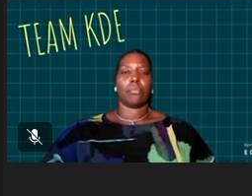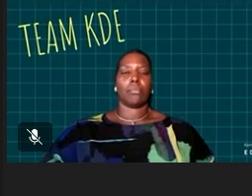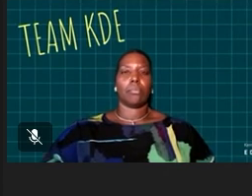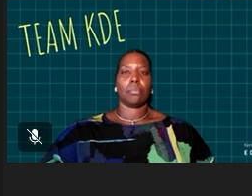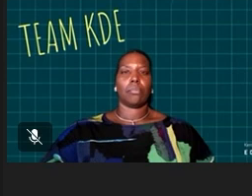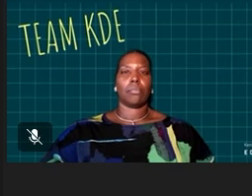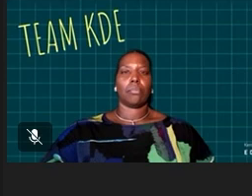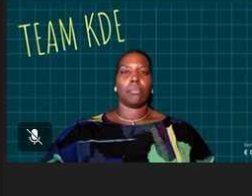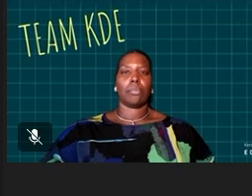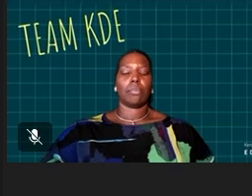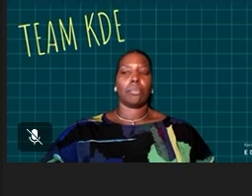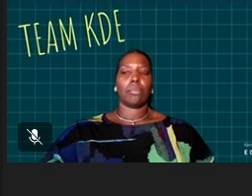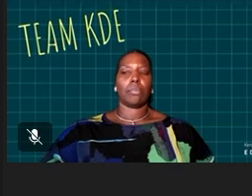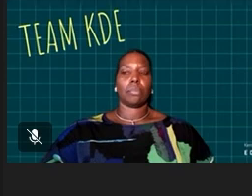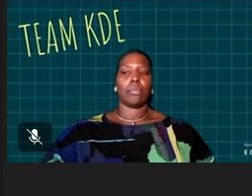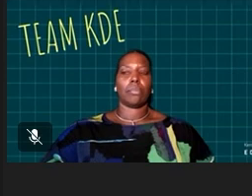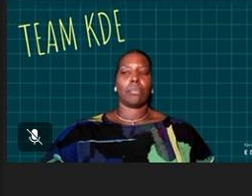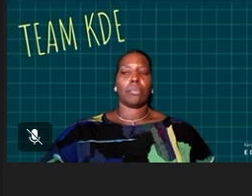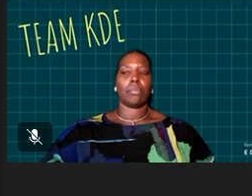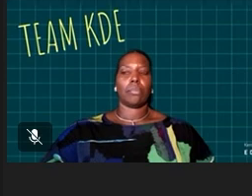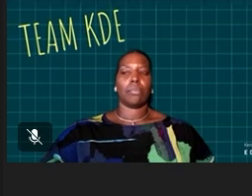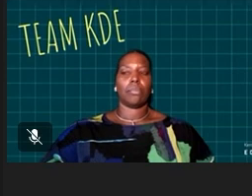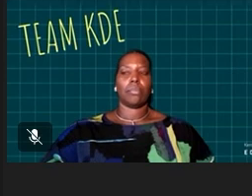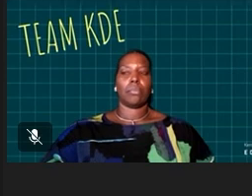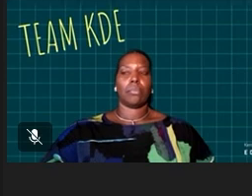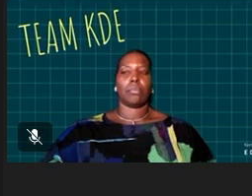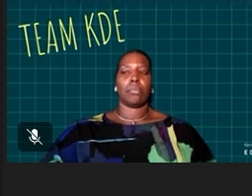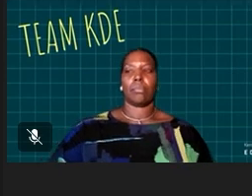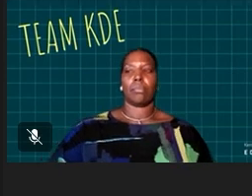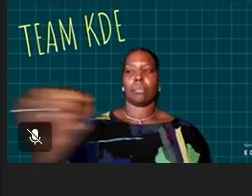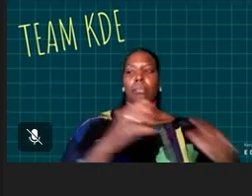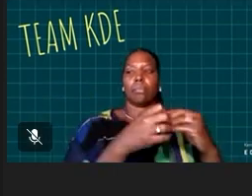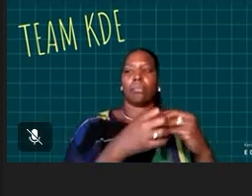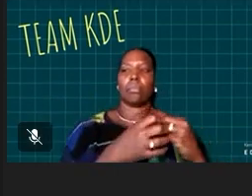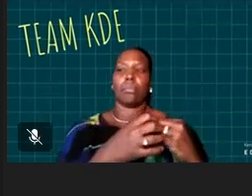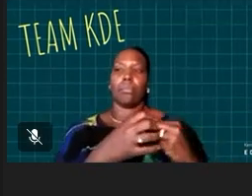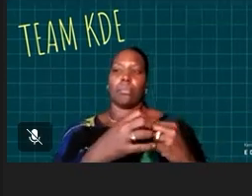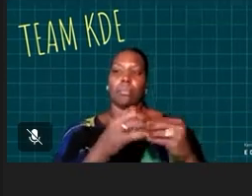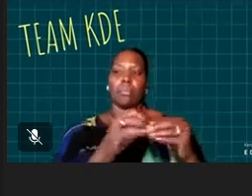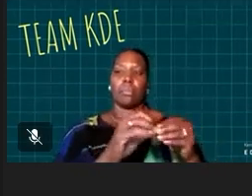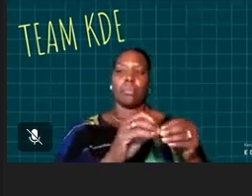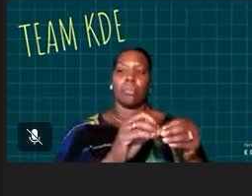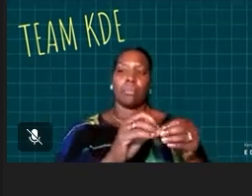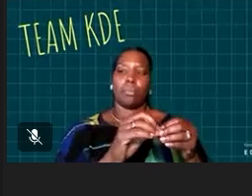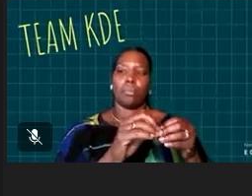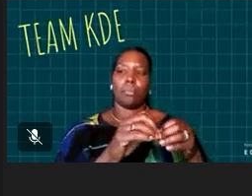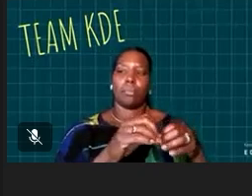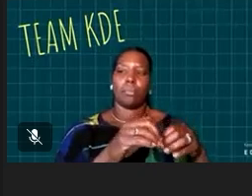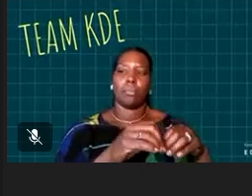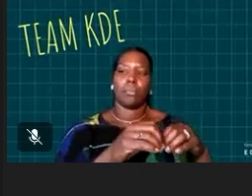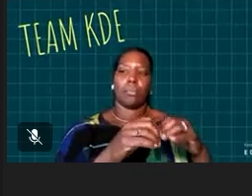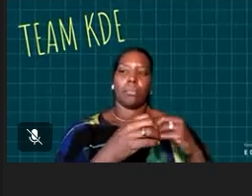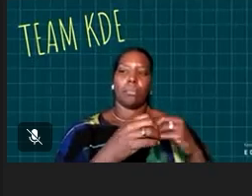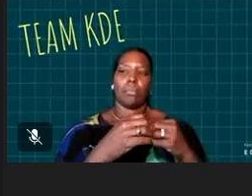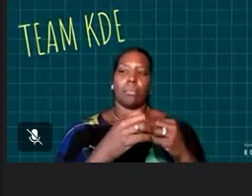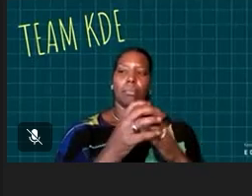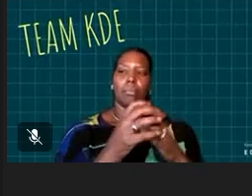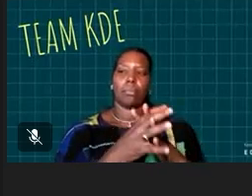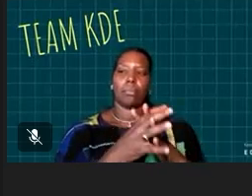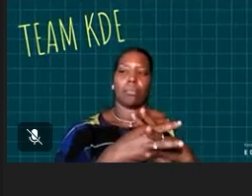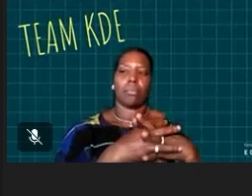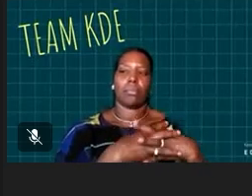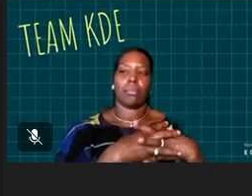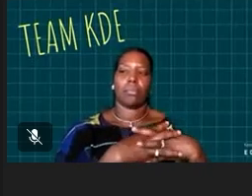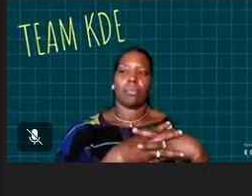So I think we kind of touched on this here. The 6 months prior to the start of the funding year is when you